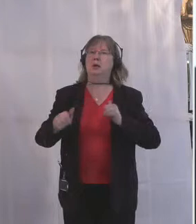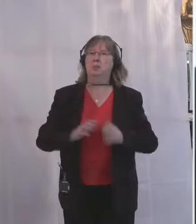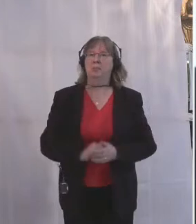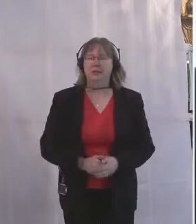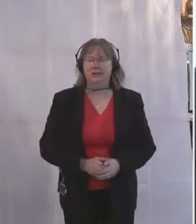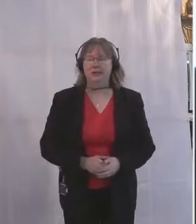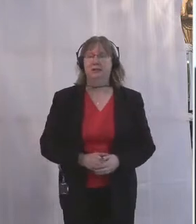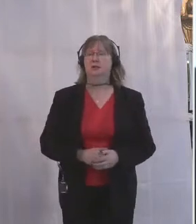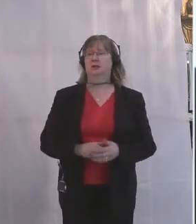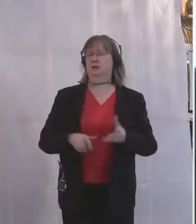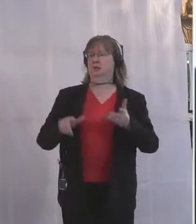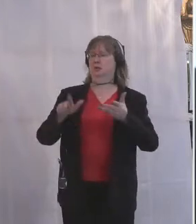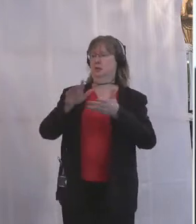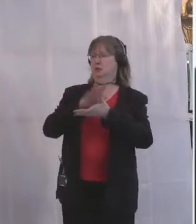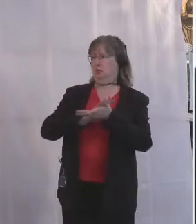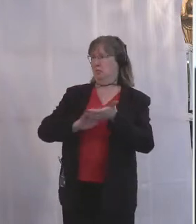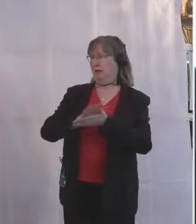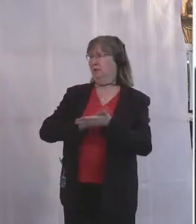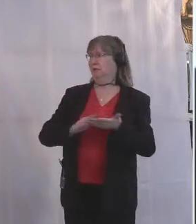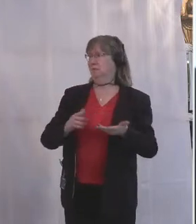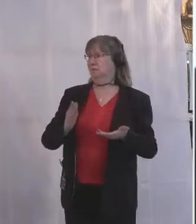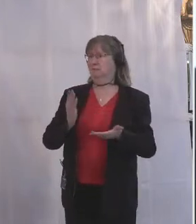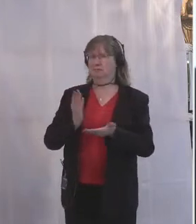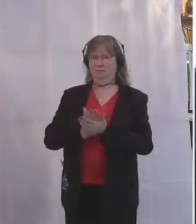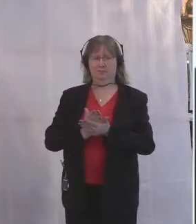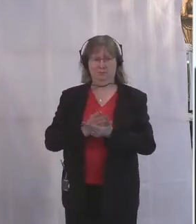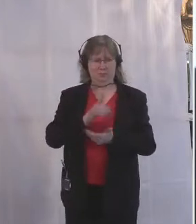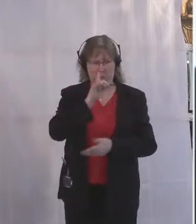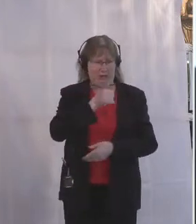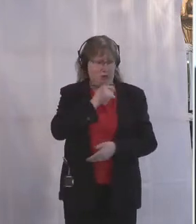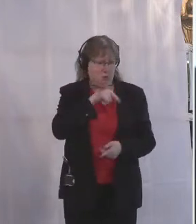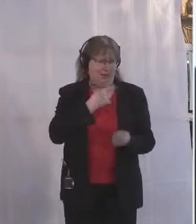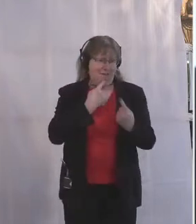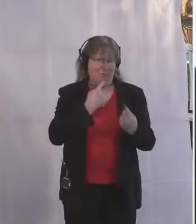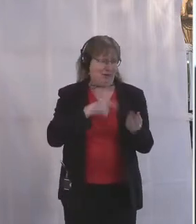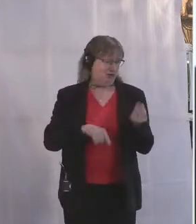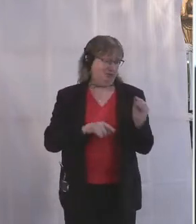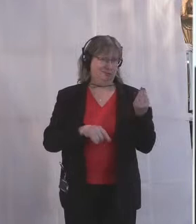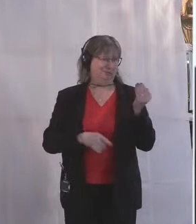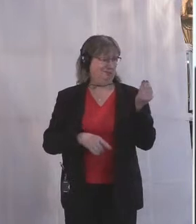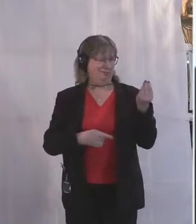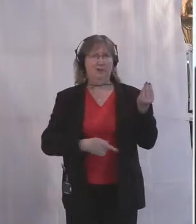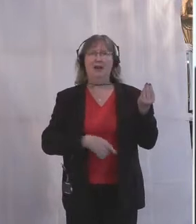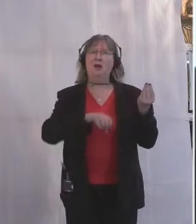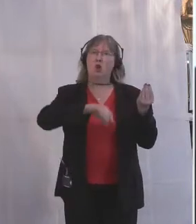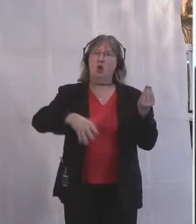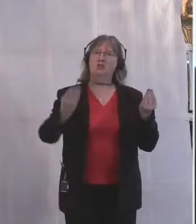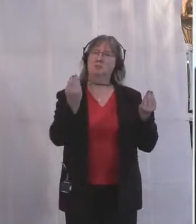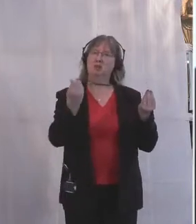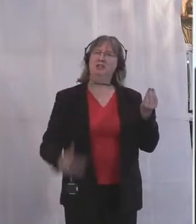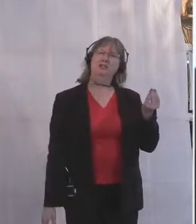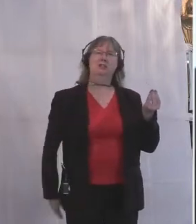meant that not only was this a huge case study that we couldn't use anymore, but it was a loss of income as well.